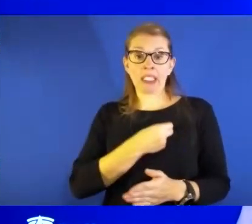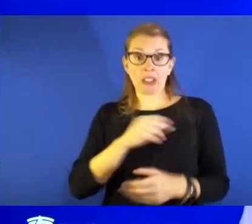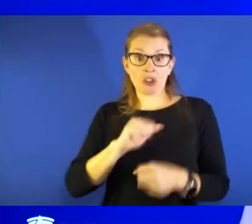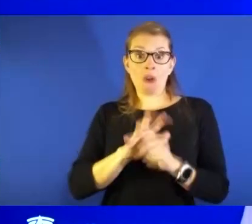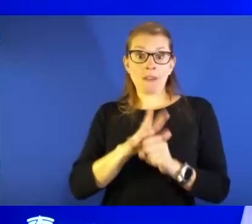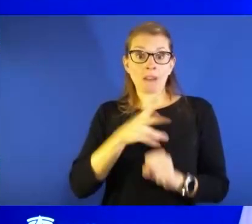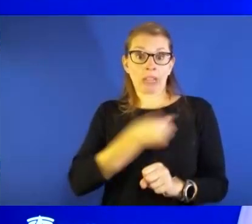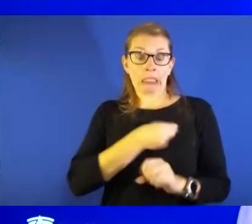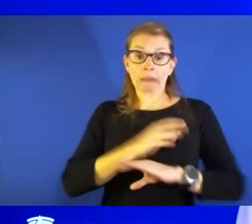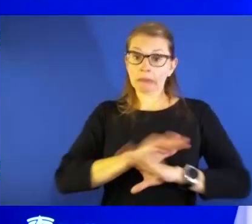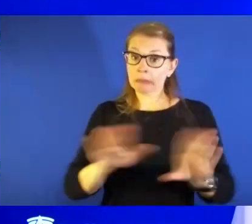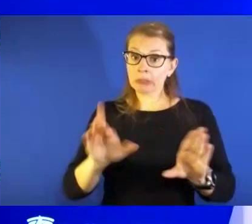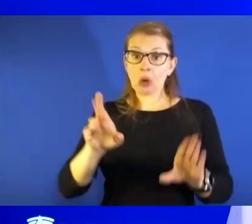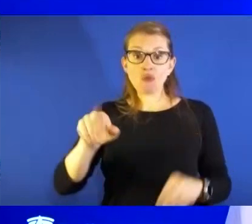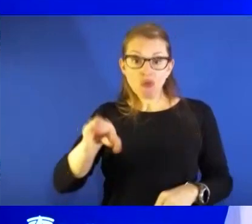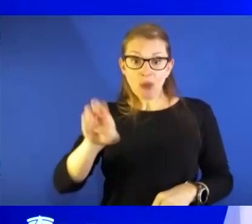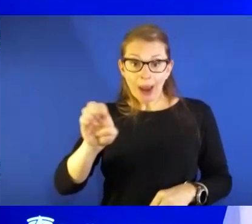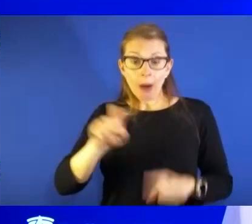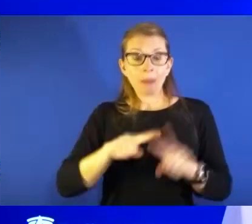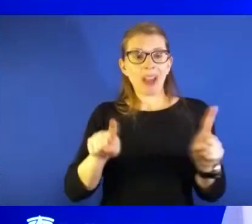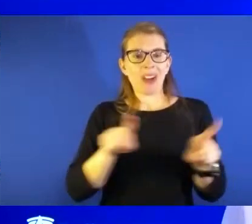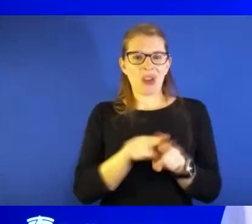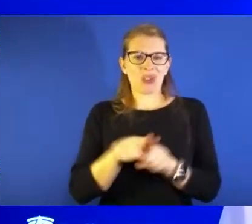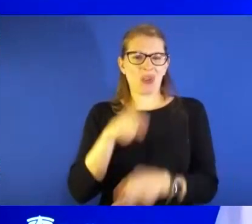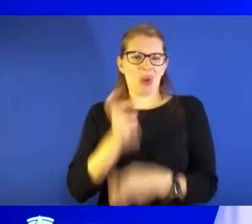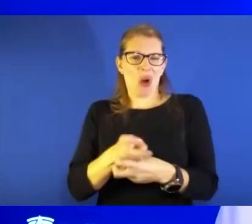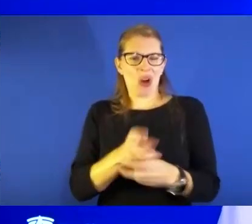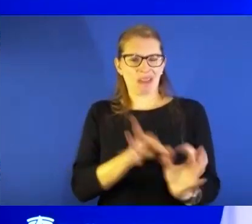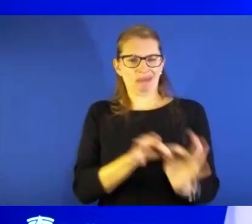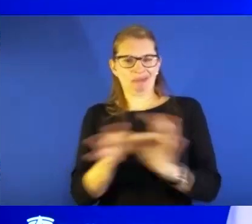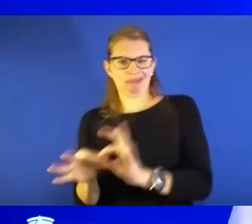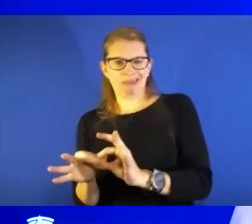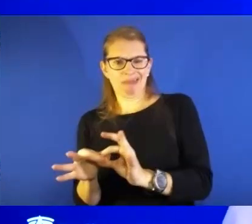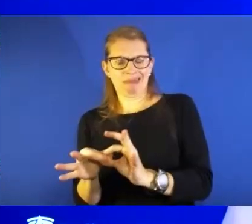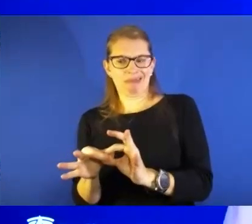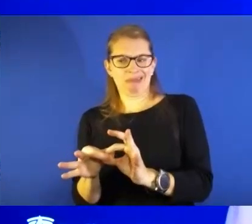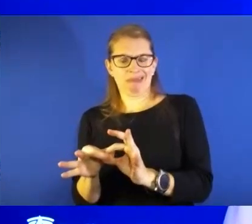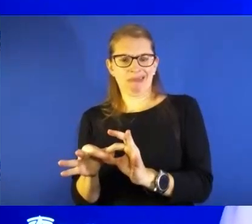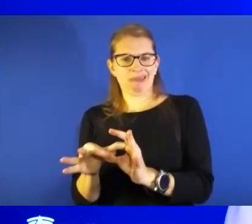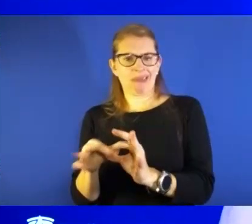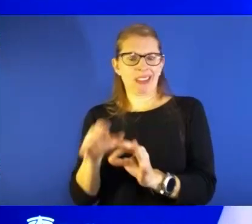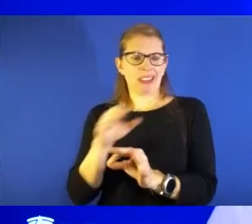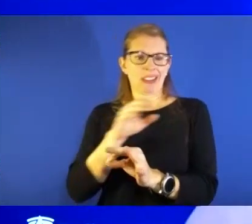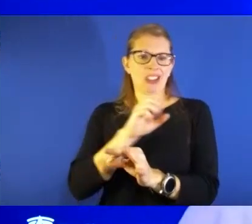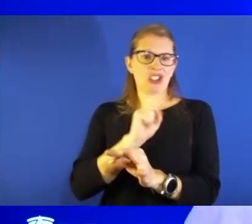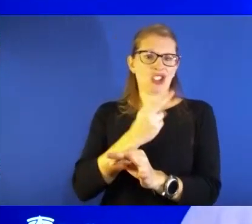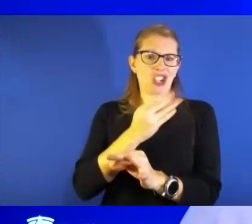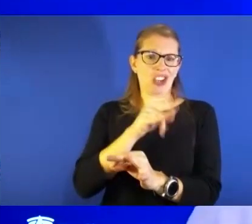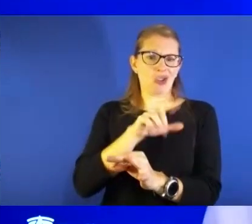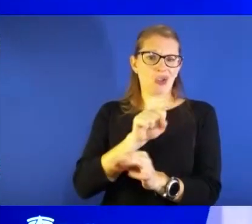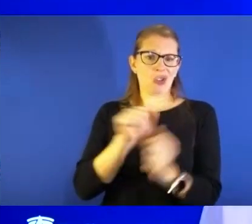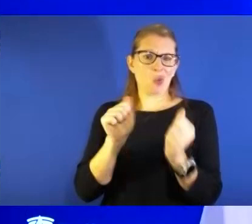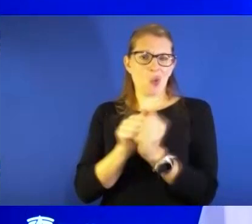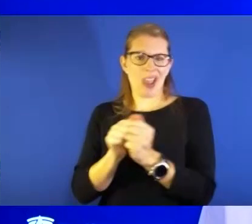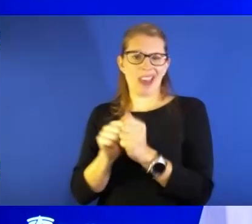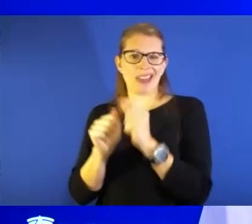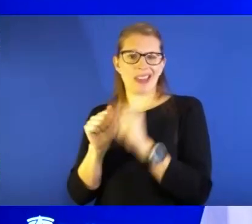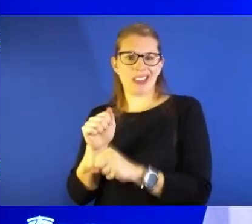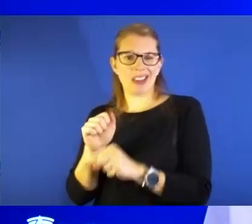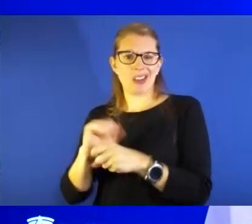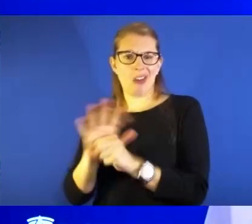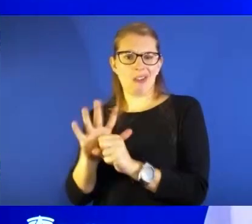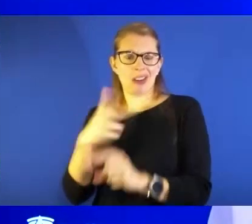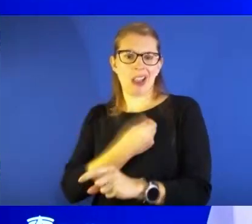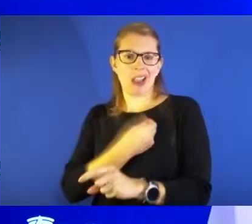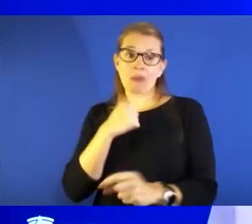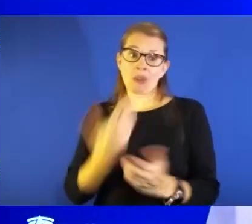rare. But it is hard also to draw an association with that. So I would certainly recommend getting other dosing